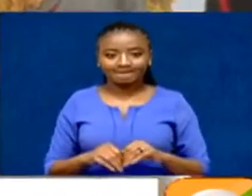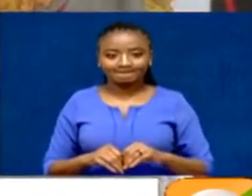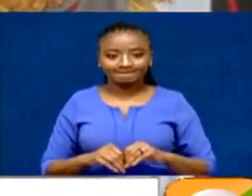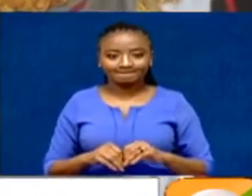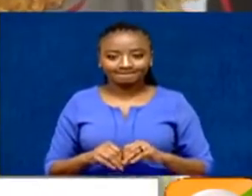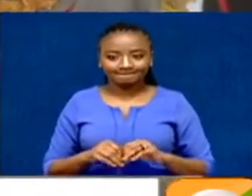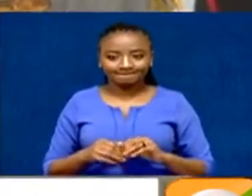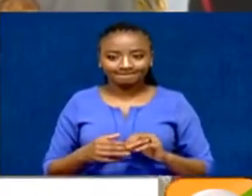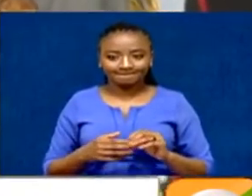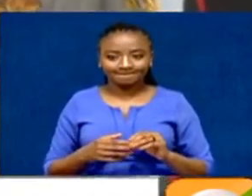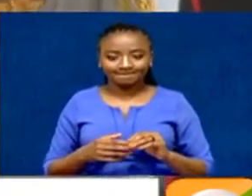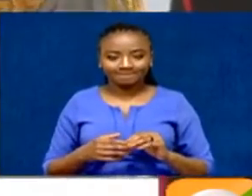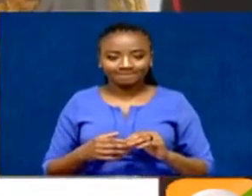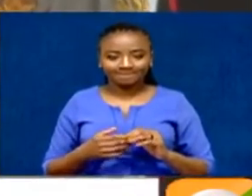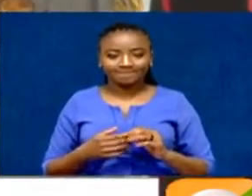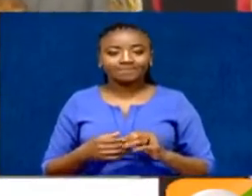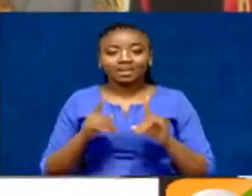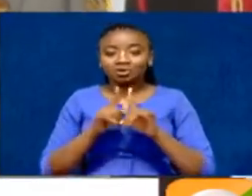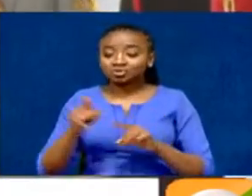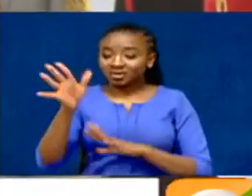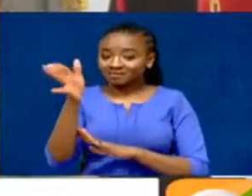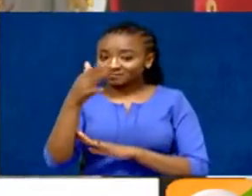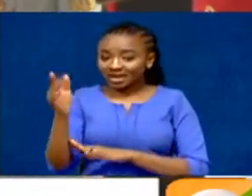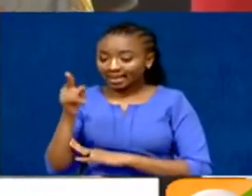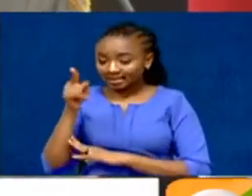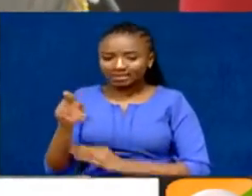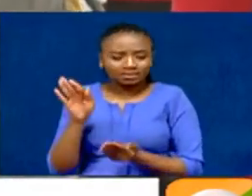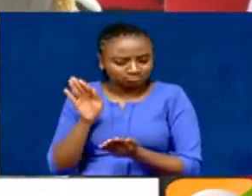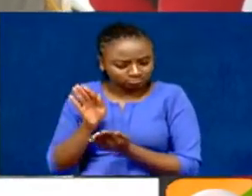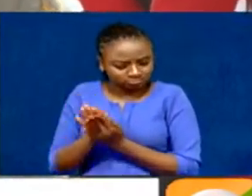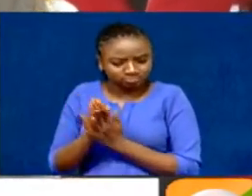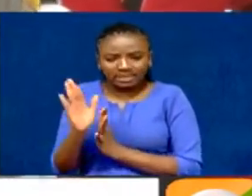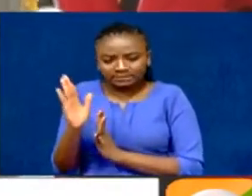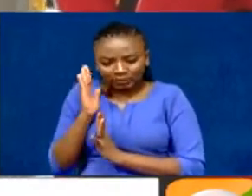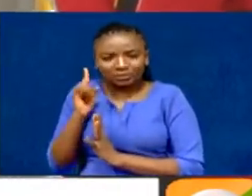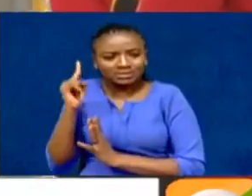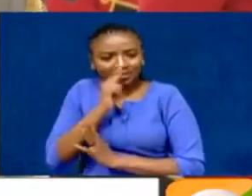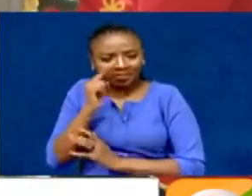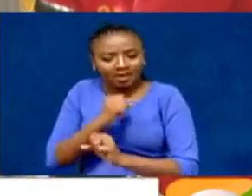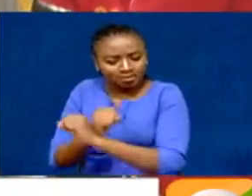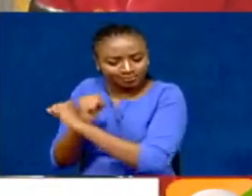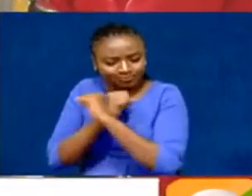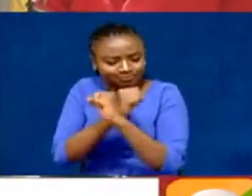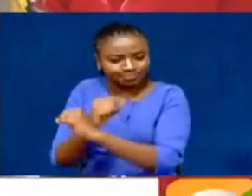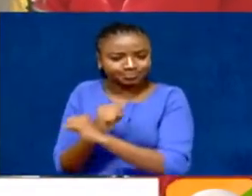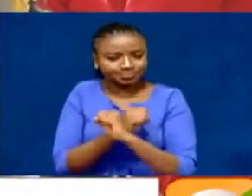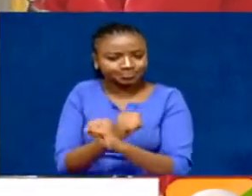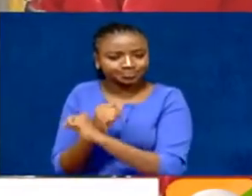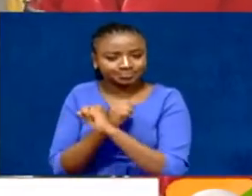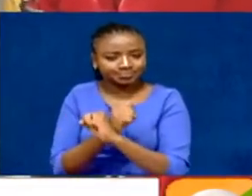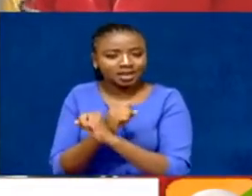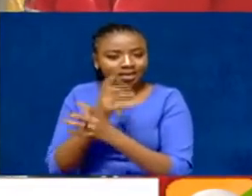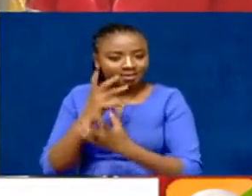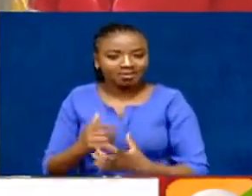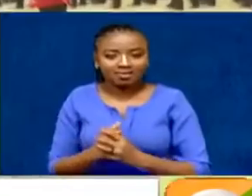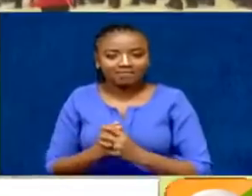The regimental flag is the life of the battalion. It is stored under lock and key and under 24-hour armed guard.